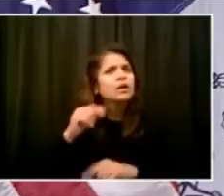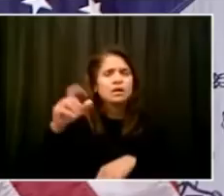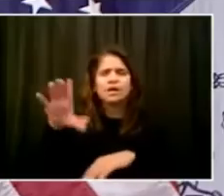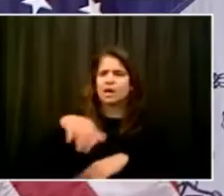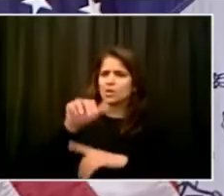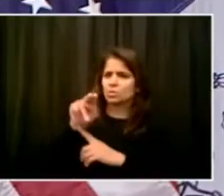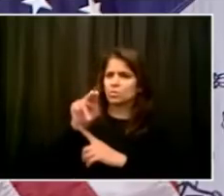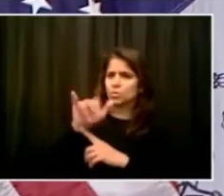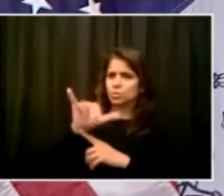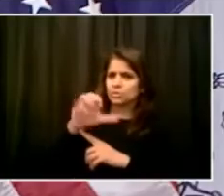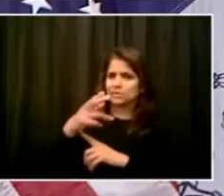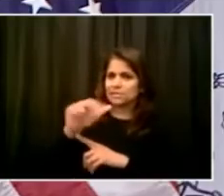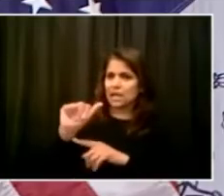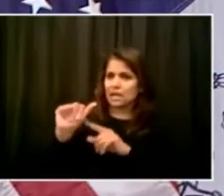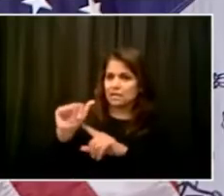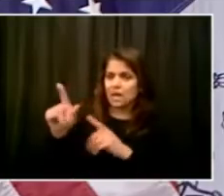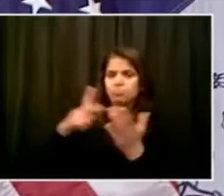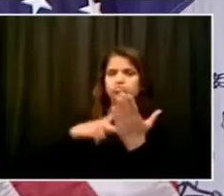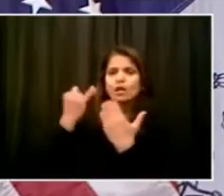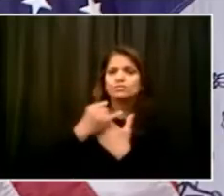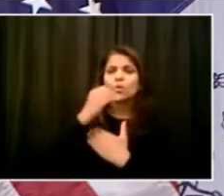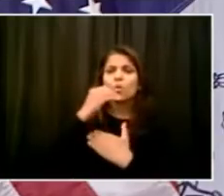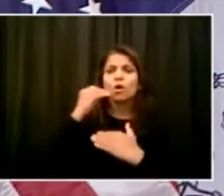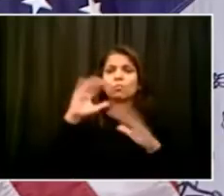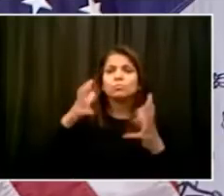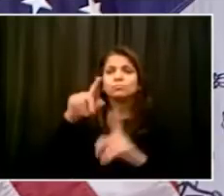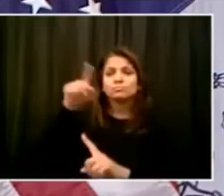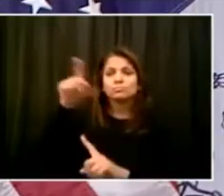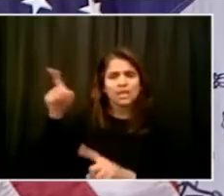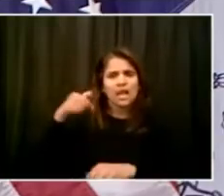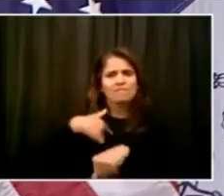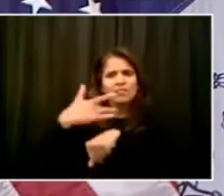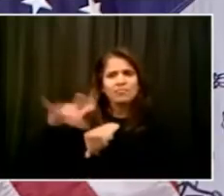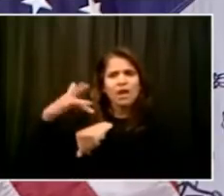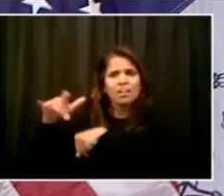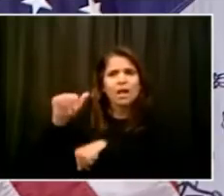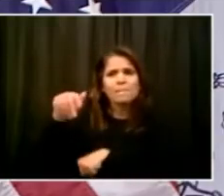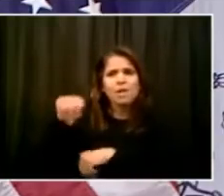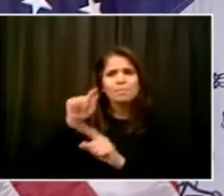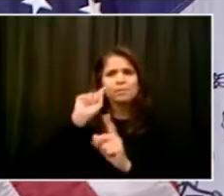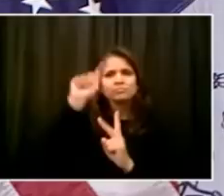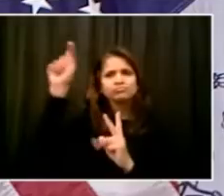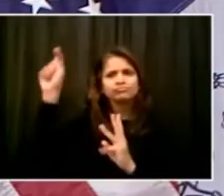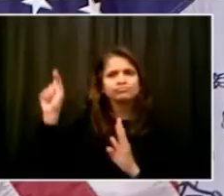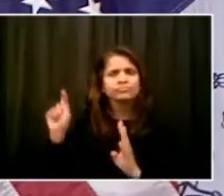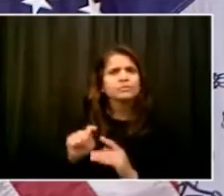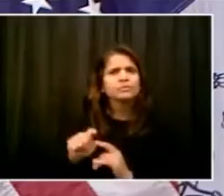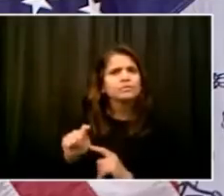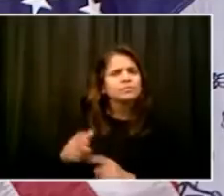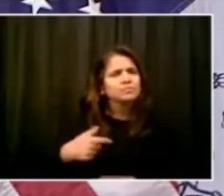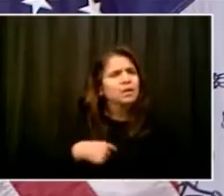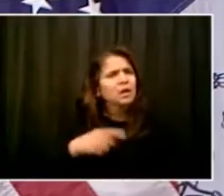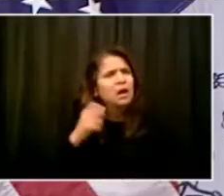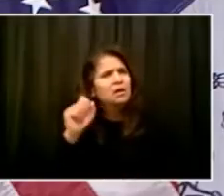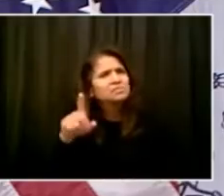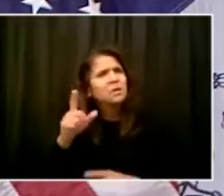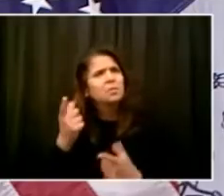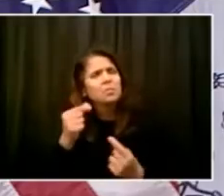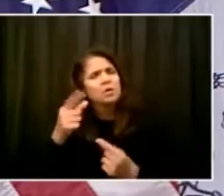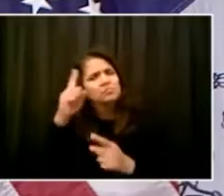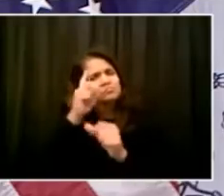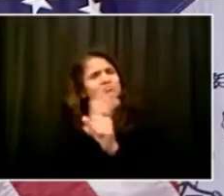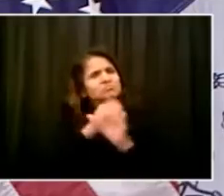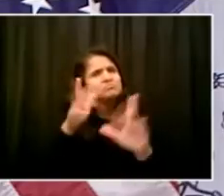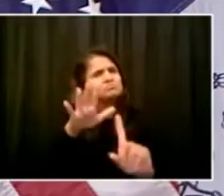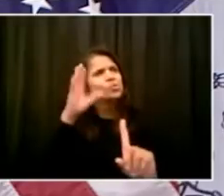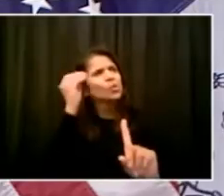the RGB, what's your thought on that? Okay, Jillian, first of all, on that one, I need to get an update on that. I had not heard that, and